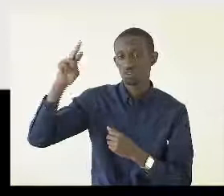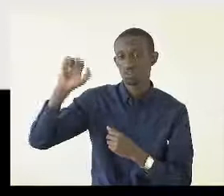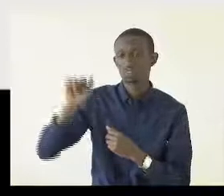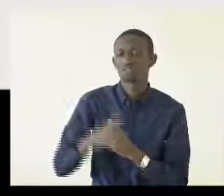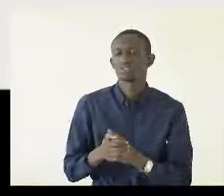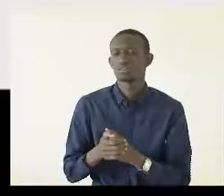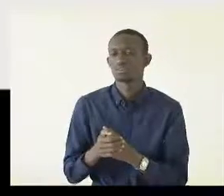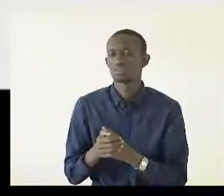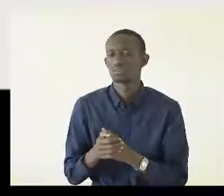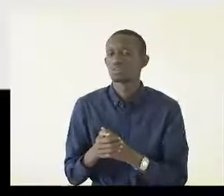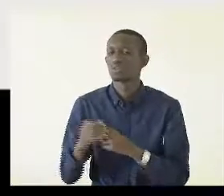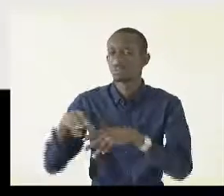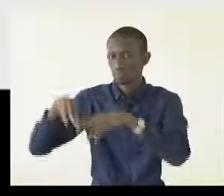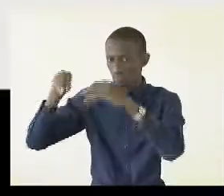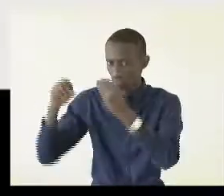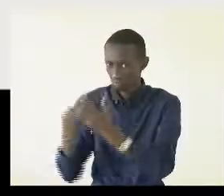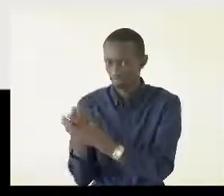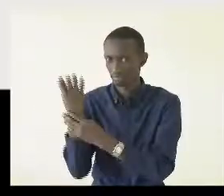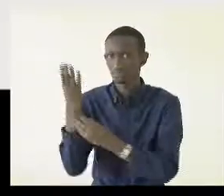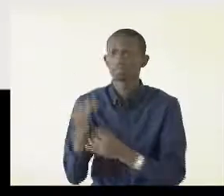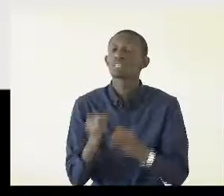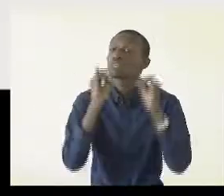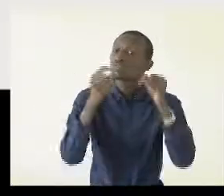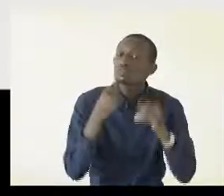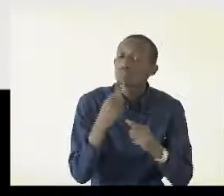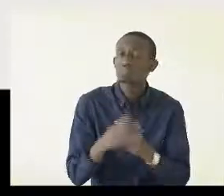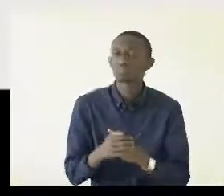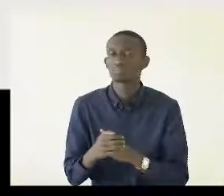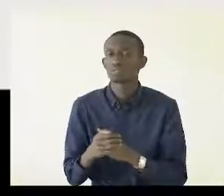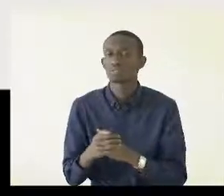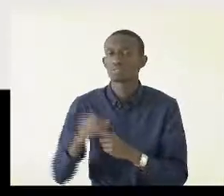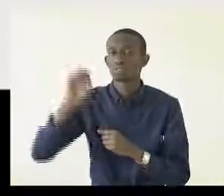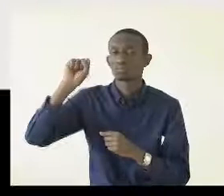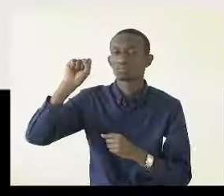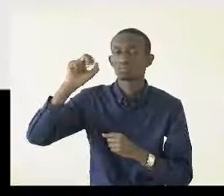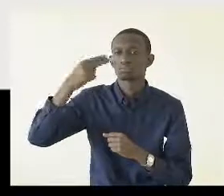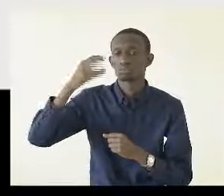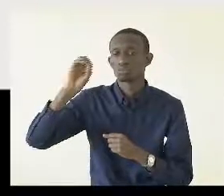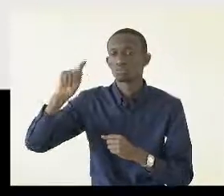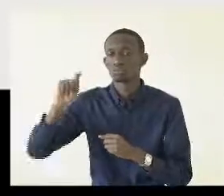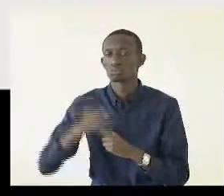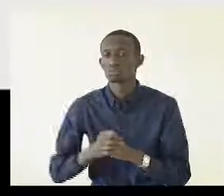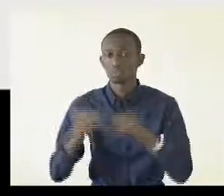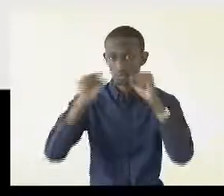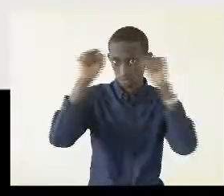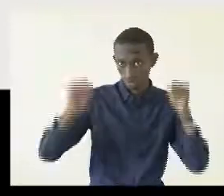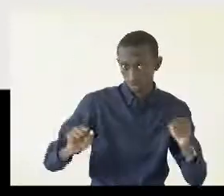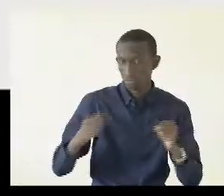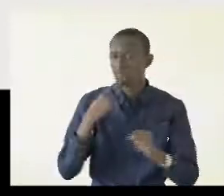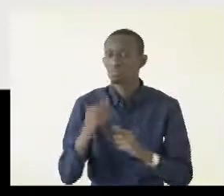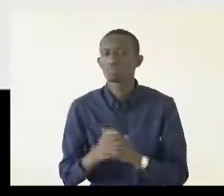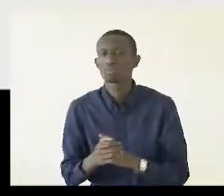plant. And when we talk about shoot system, we mean the upper parts of the plant, those which